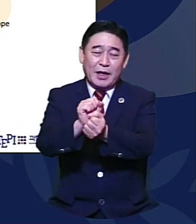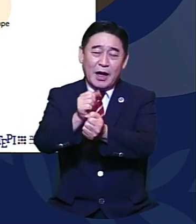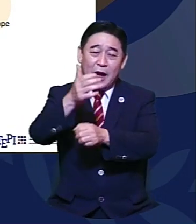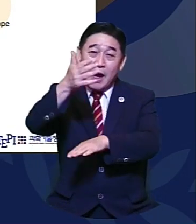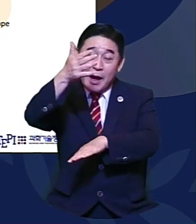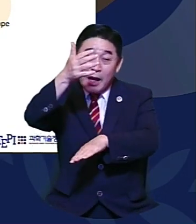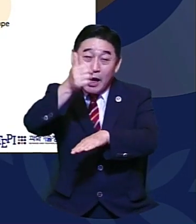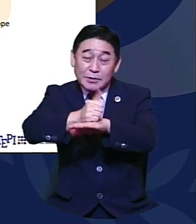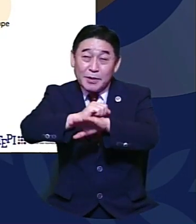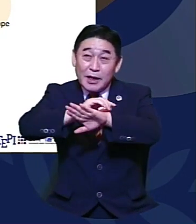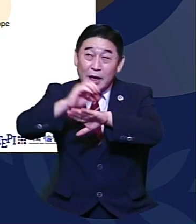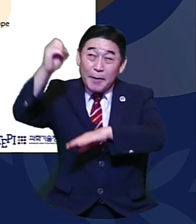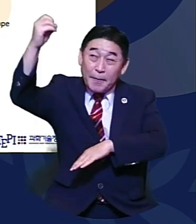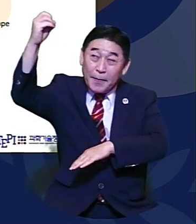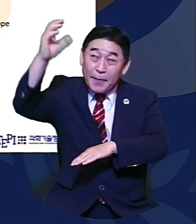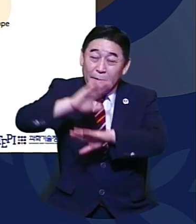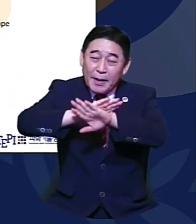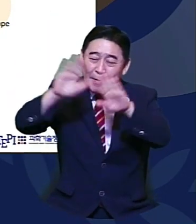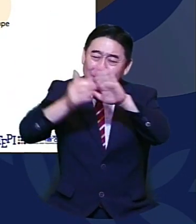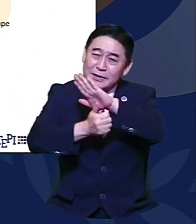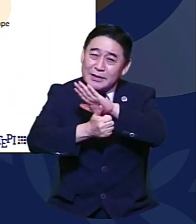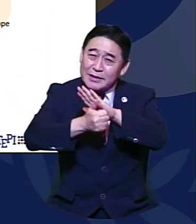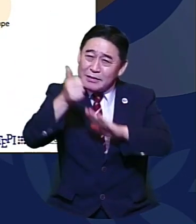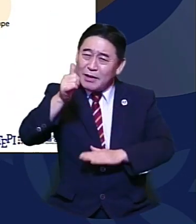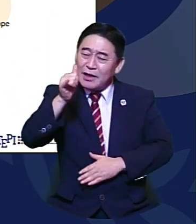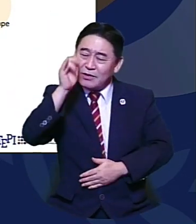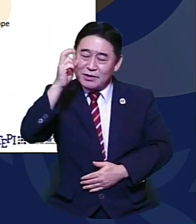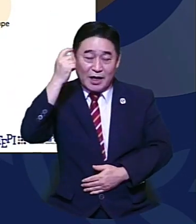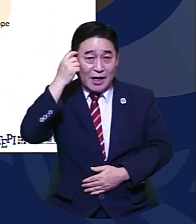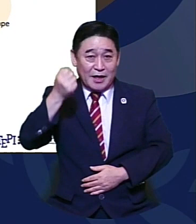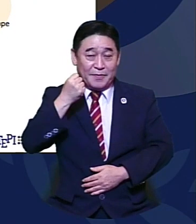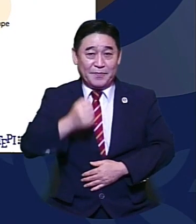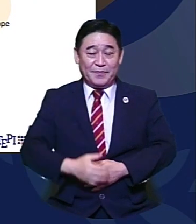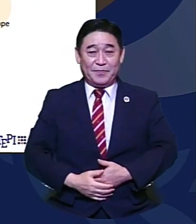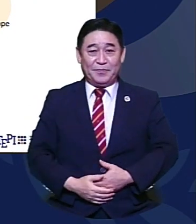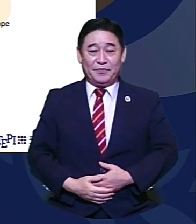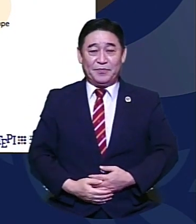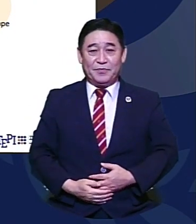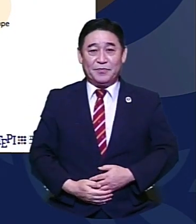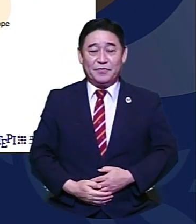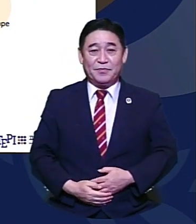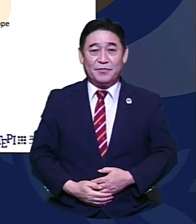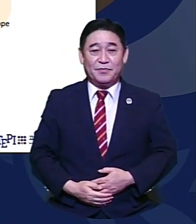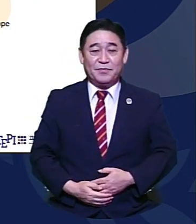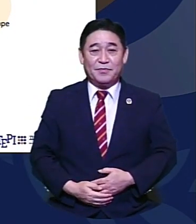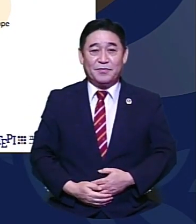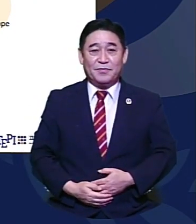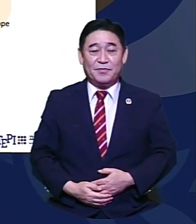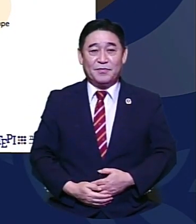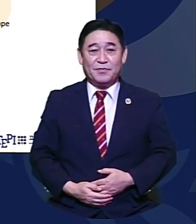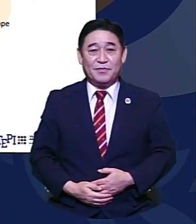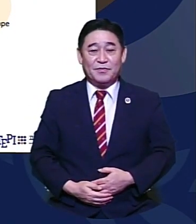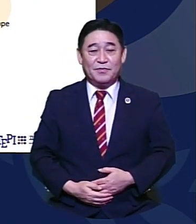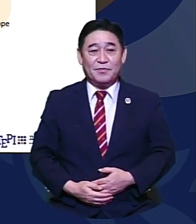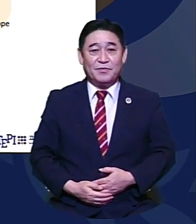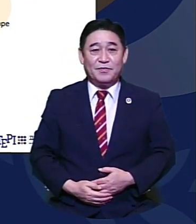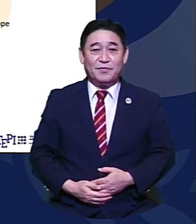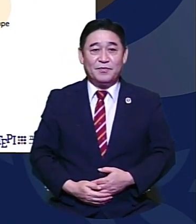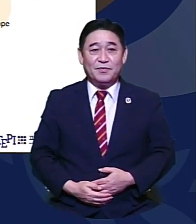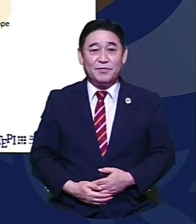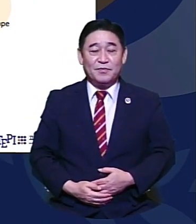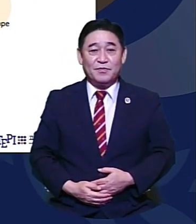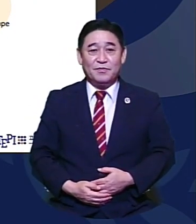In many cases that we notice so-called very rapidly accelerated